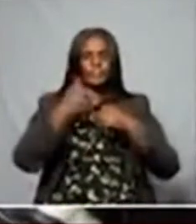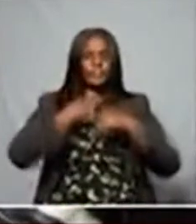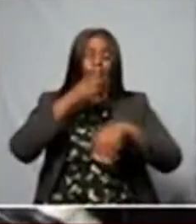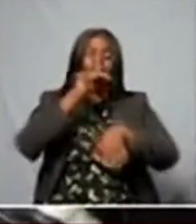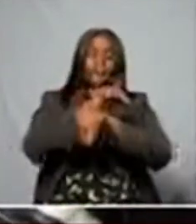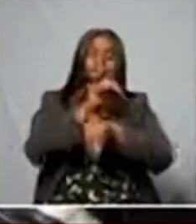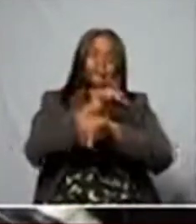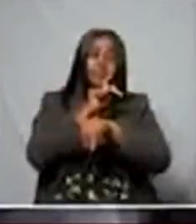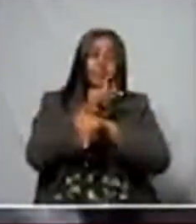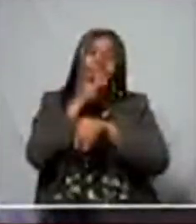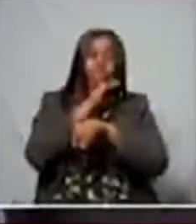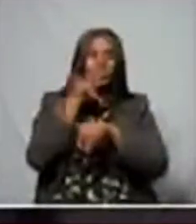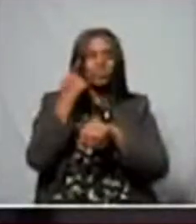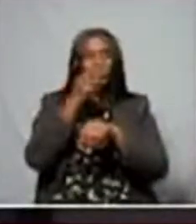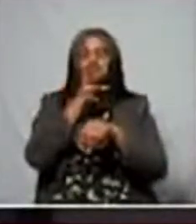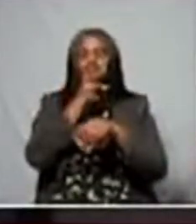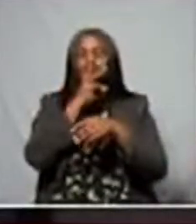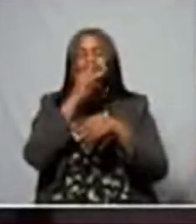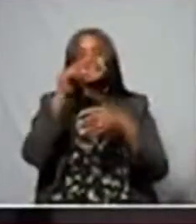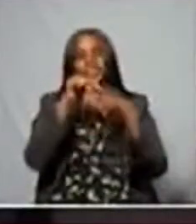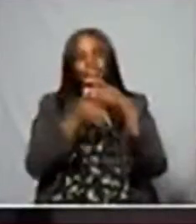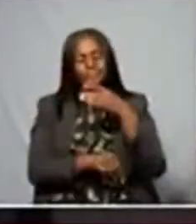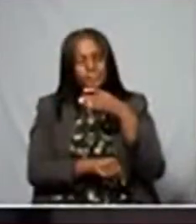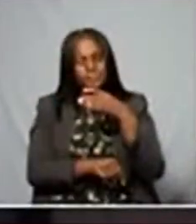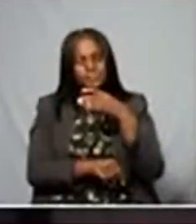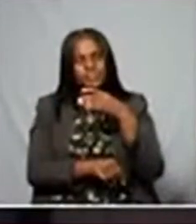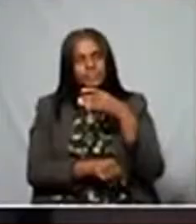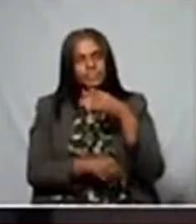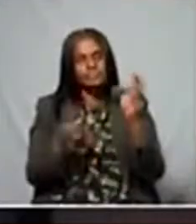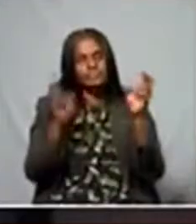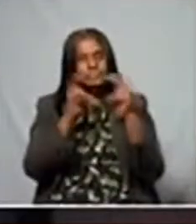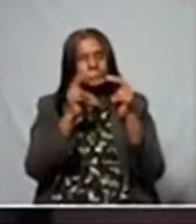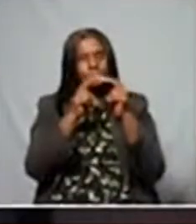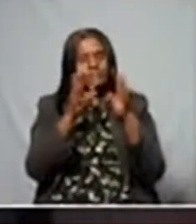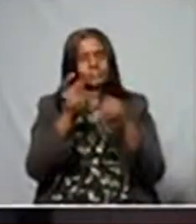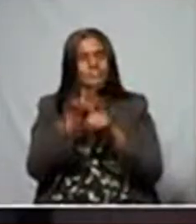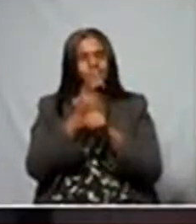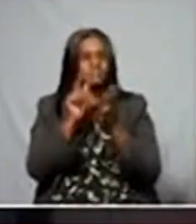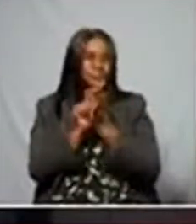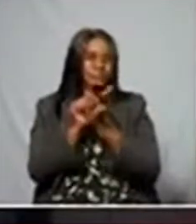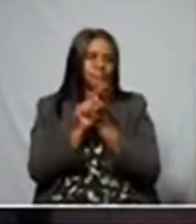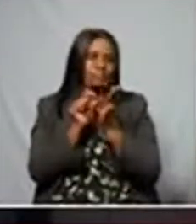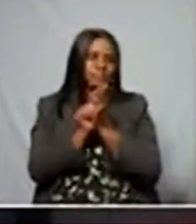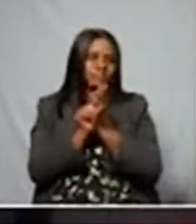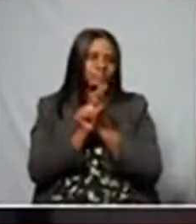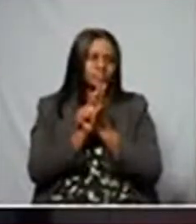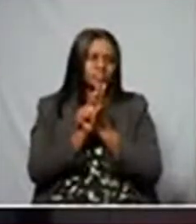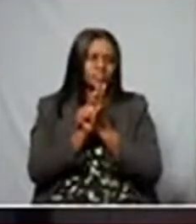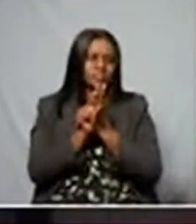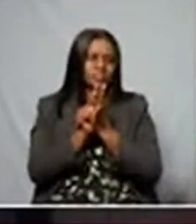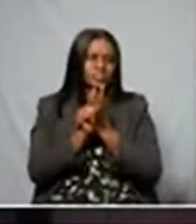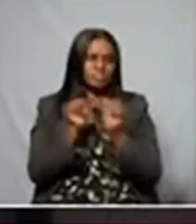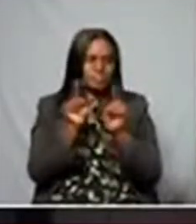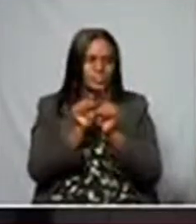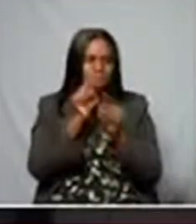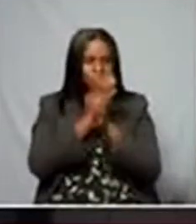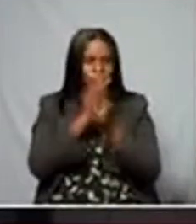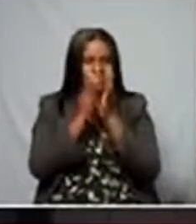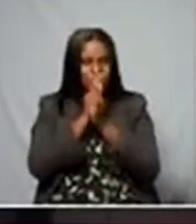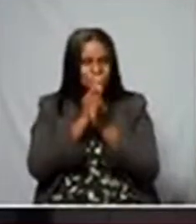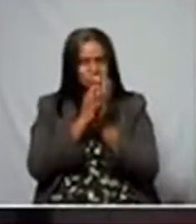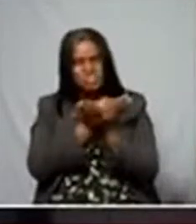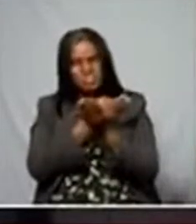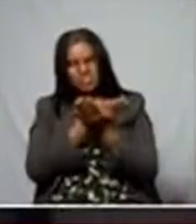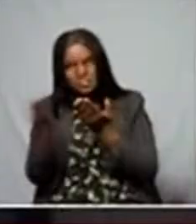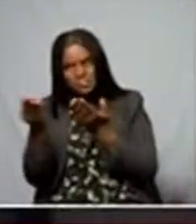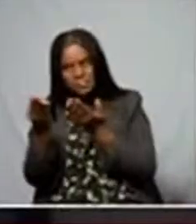projects like for drilling of boreholes, you get contractors from Lusaka. And those contractors, they go and fail to